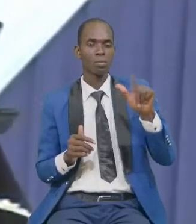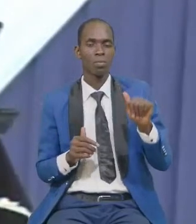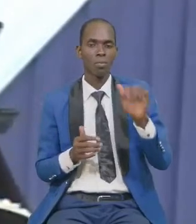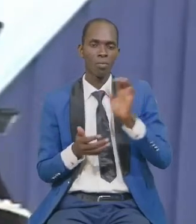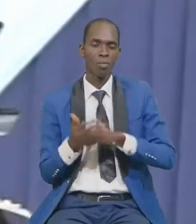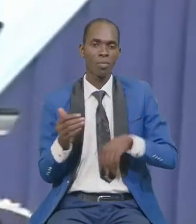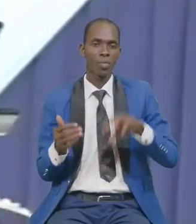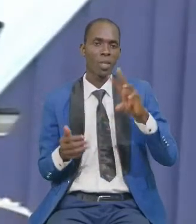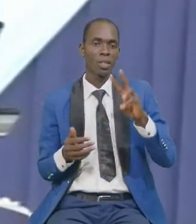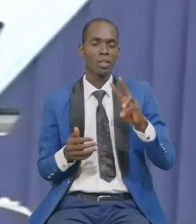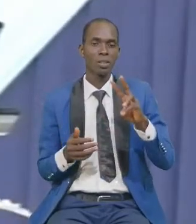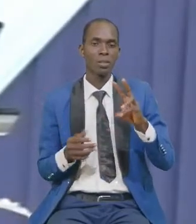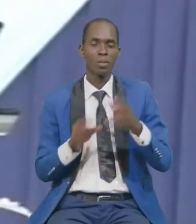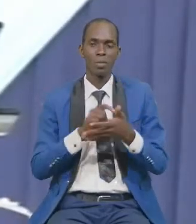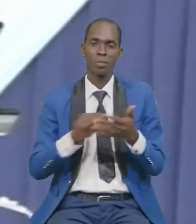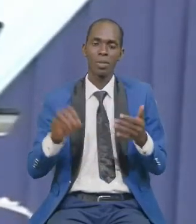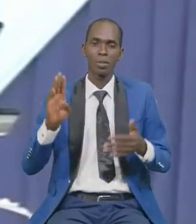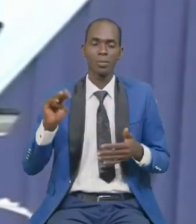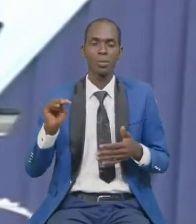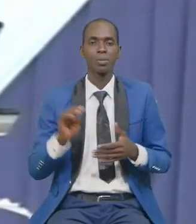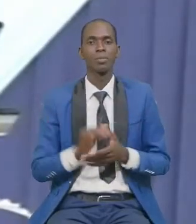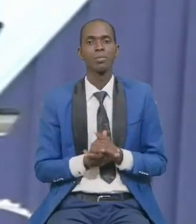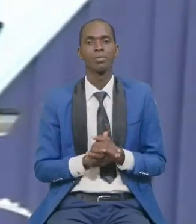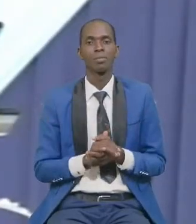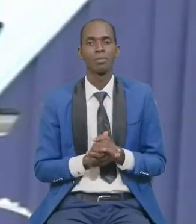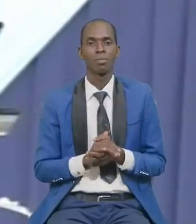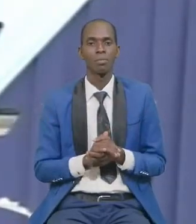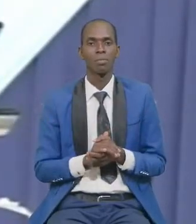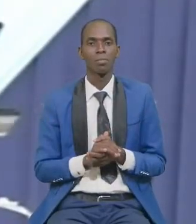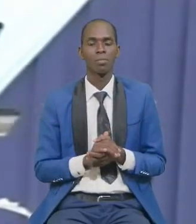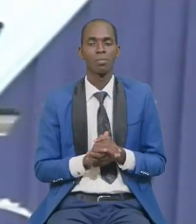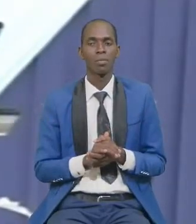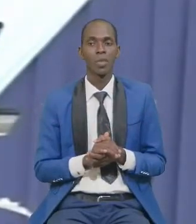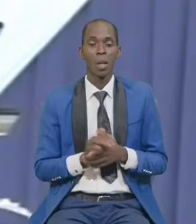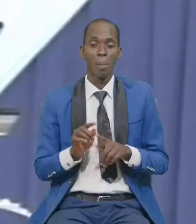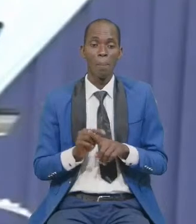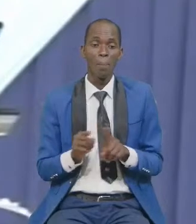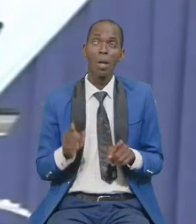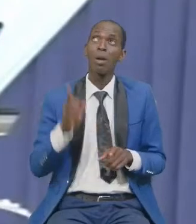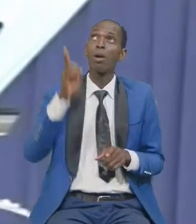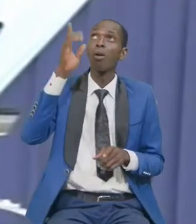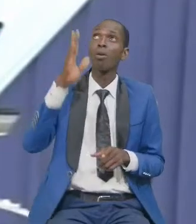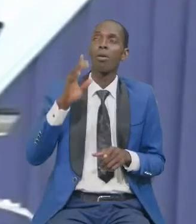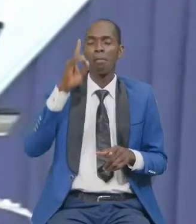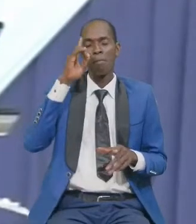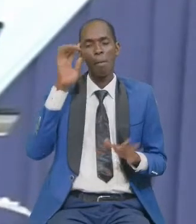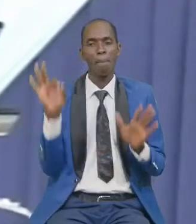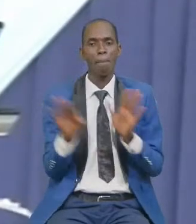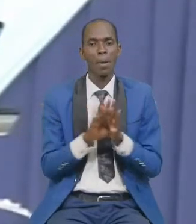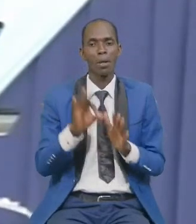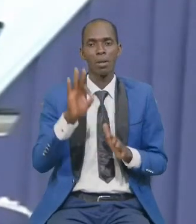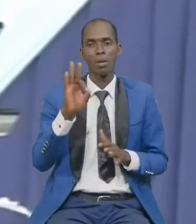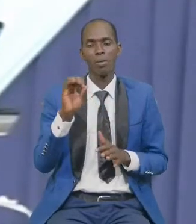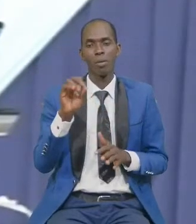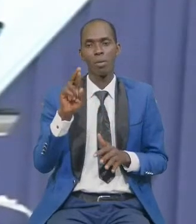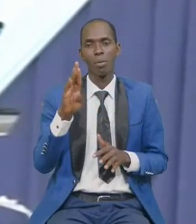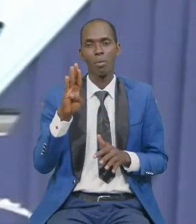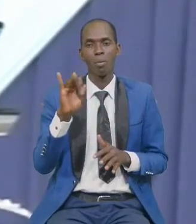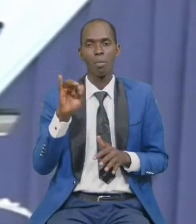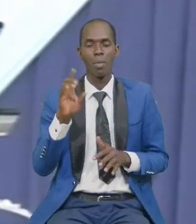6, verse 14. But God forbid that I should glory,